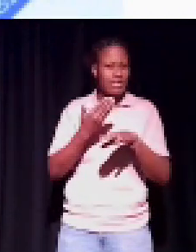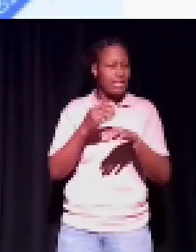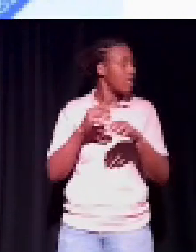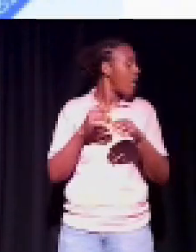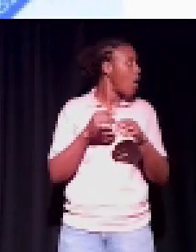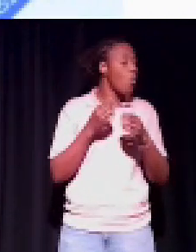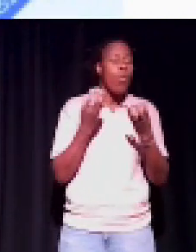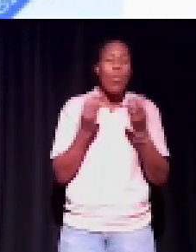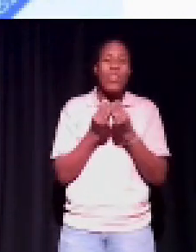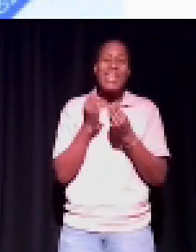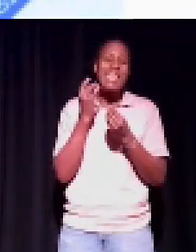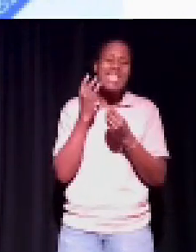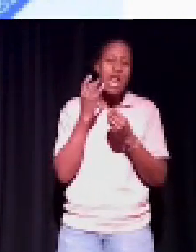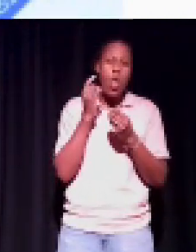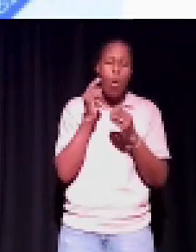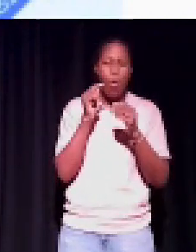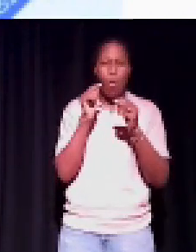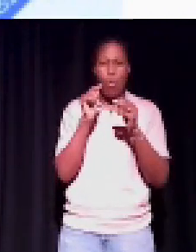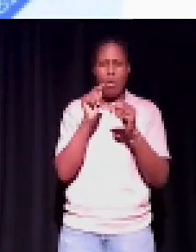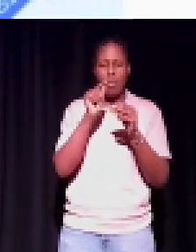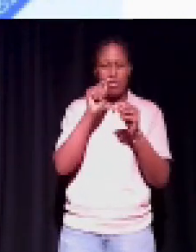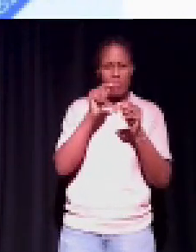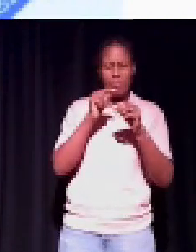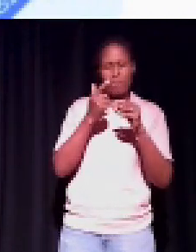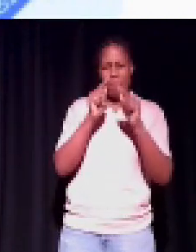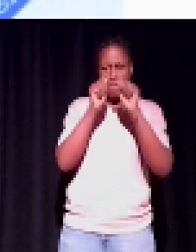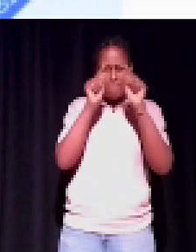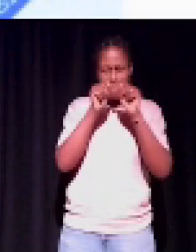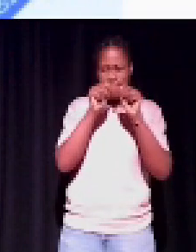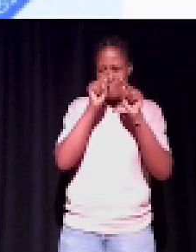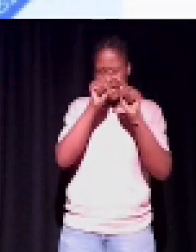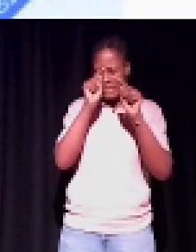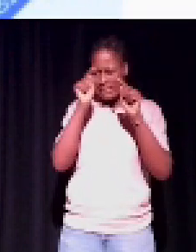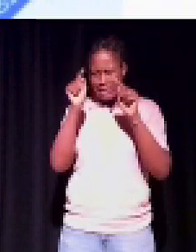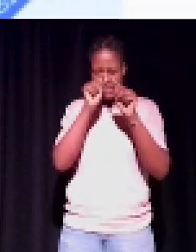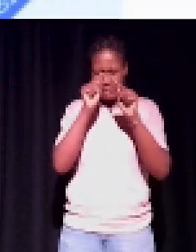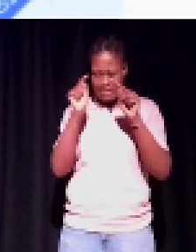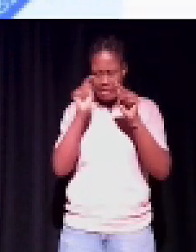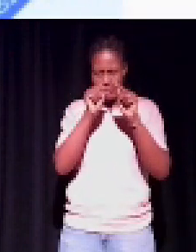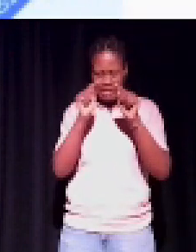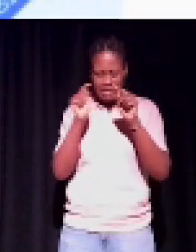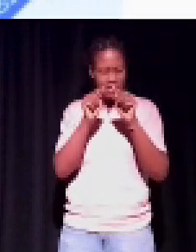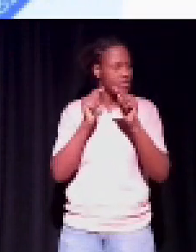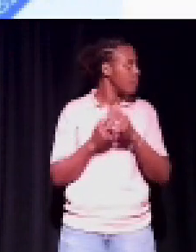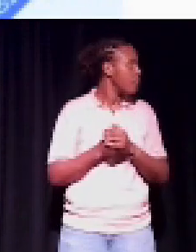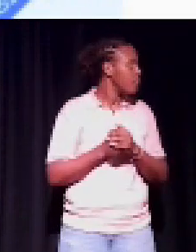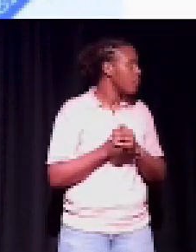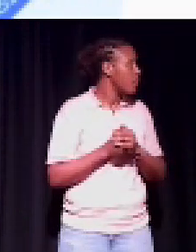pads all over it. There's a place for each of the parts to go, and it's outlined in white.